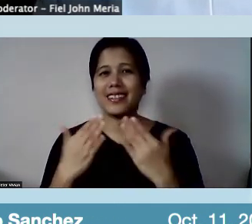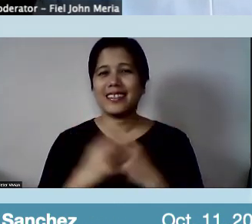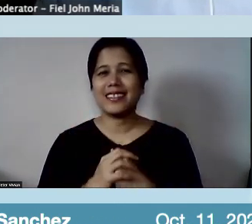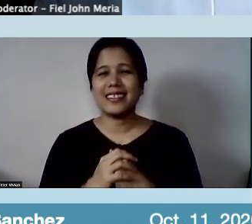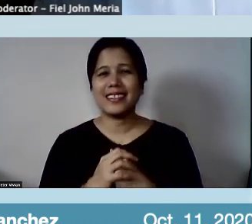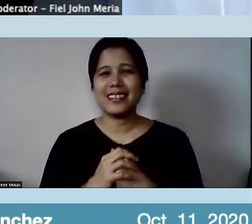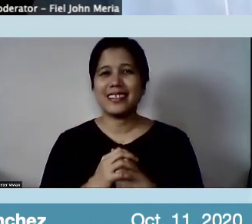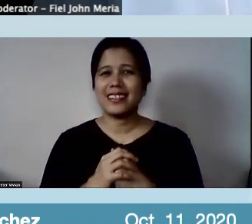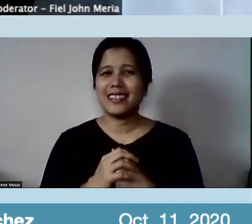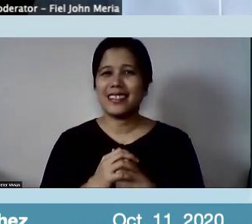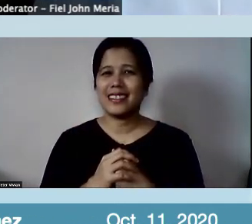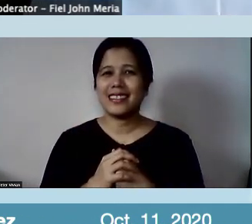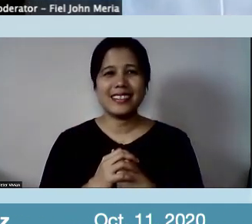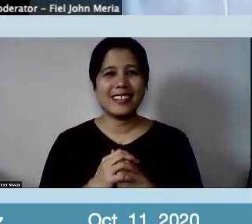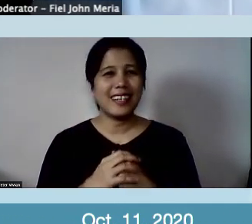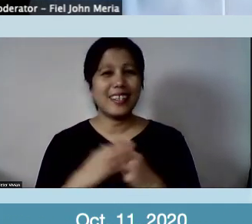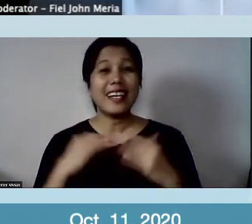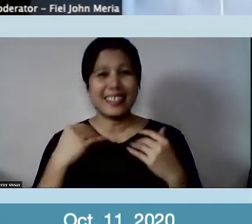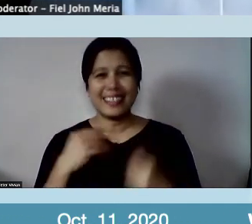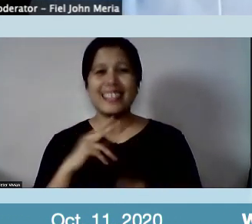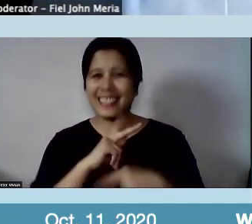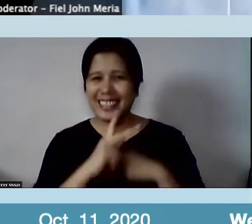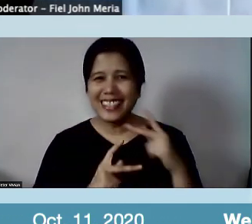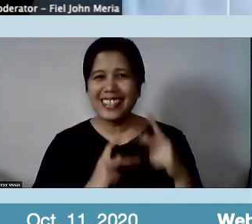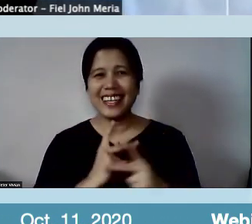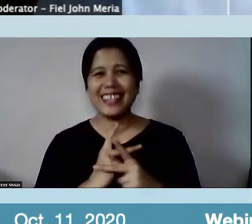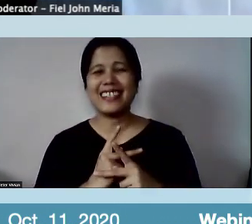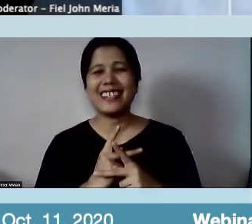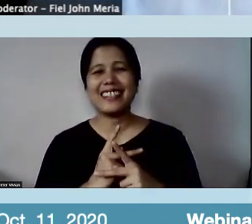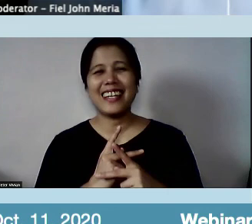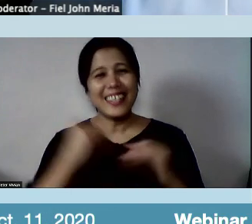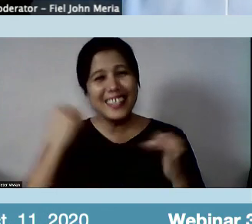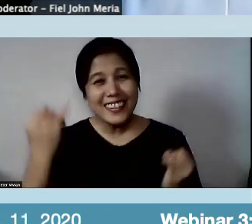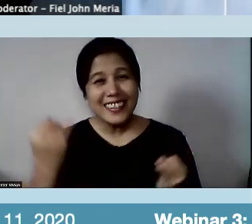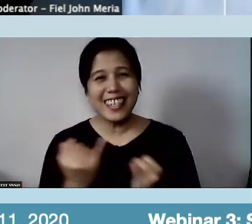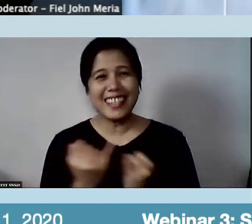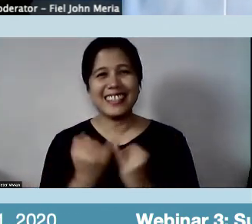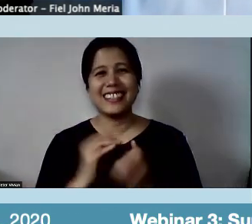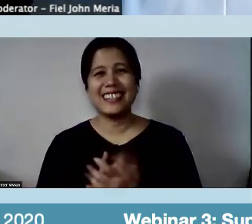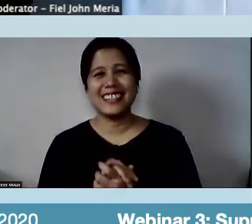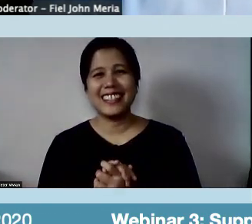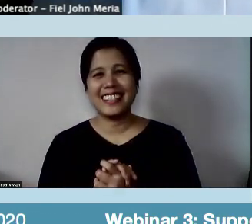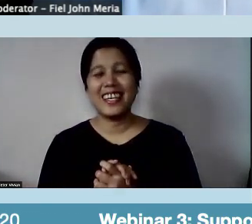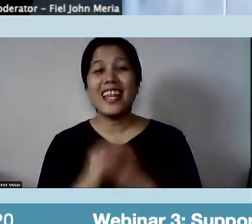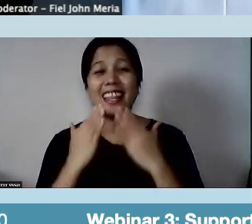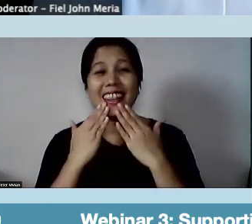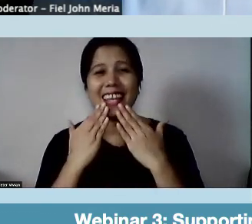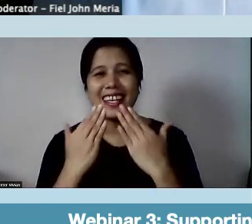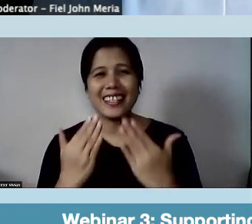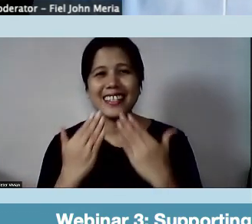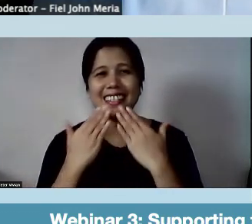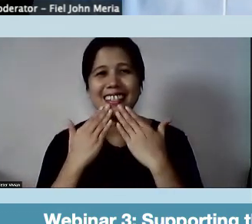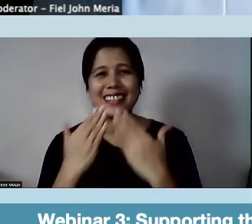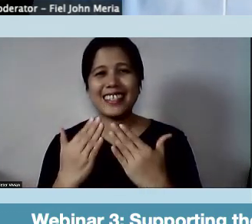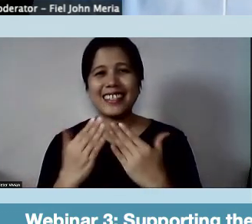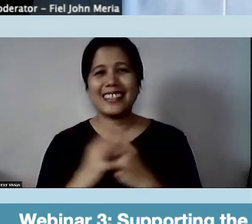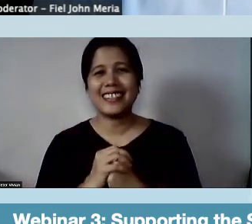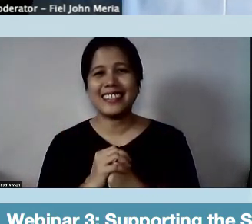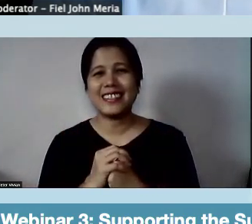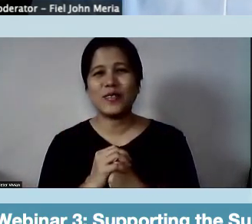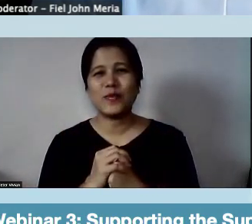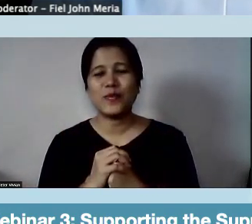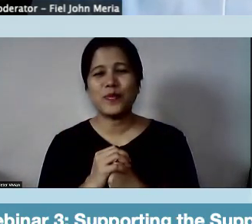for my kindest introduction. Send me a copy para naman magamit yan ng iba. And thank you that you allowed me to use you as